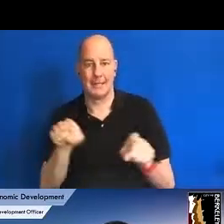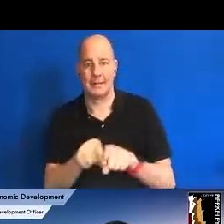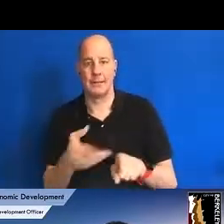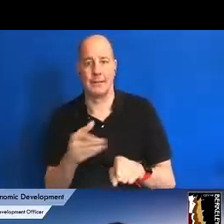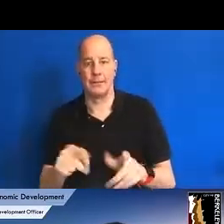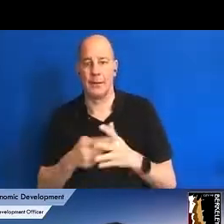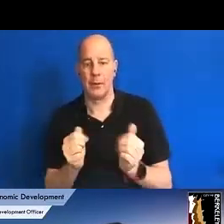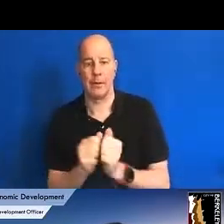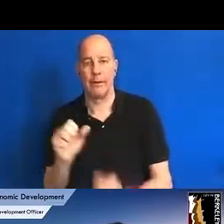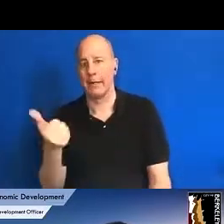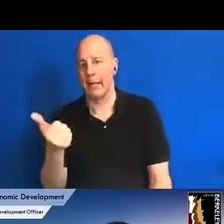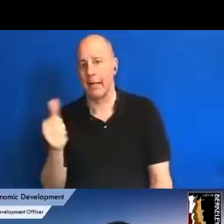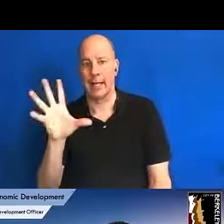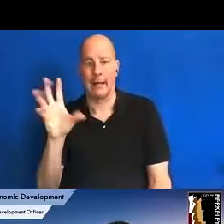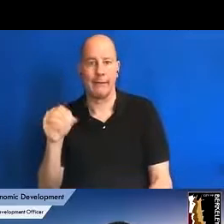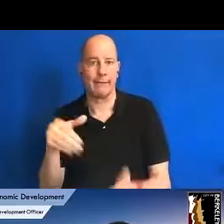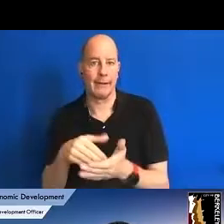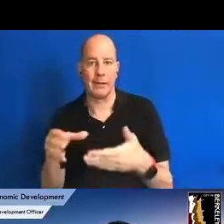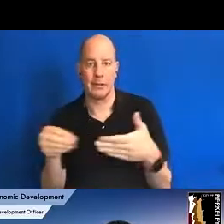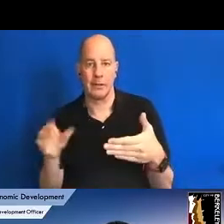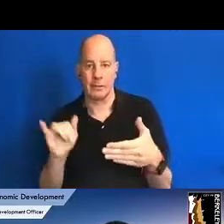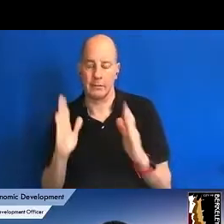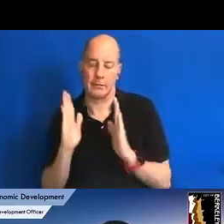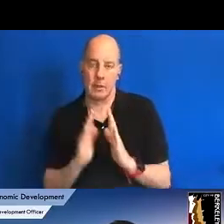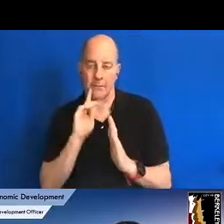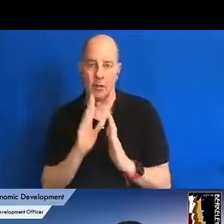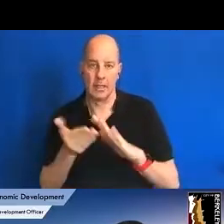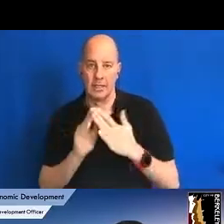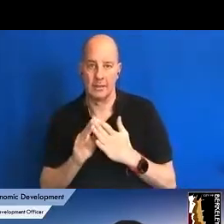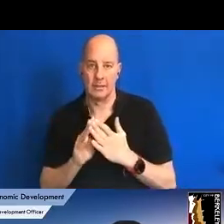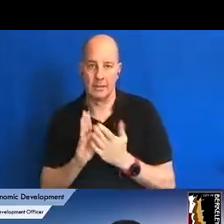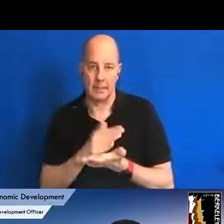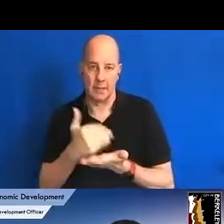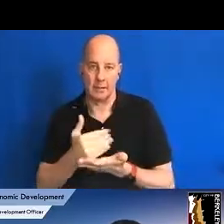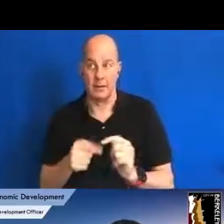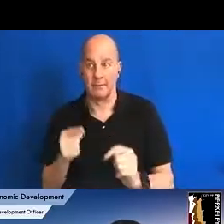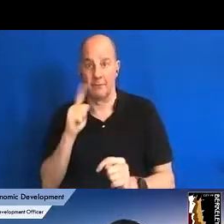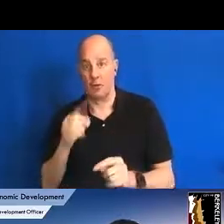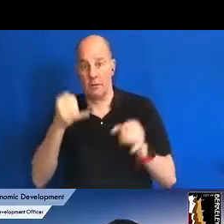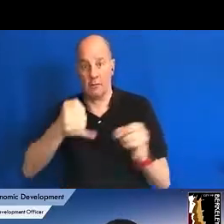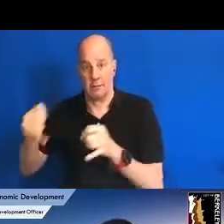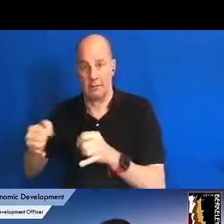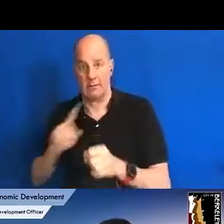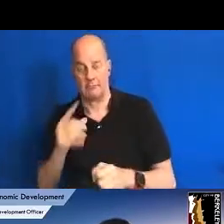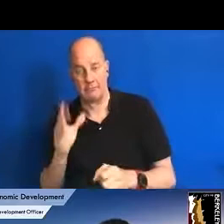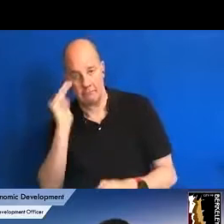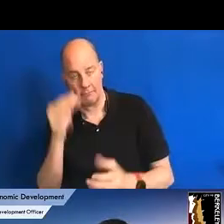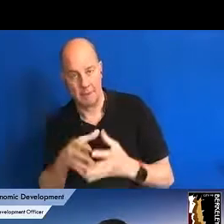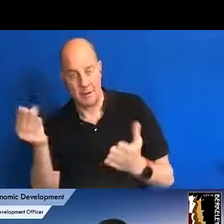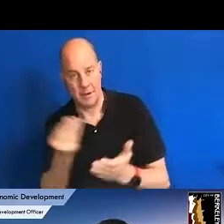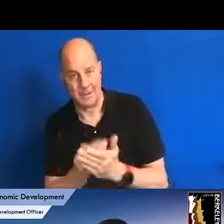$10,000, $50,000, which is small in the city's budget, but big to you all. And those monies can be utilized and leveraged